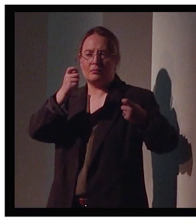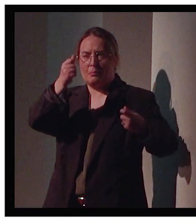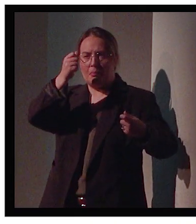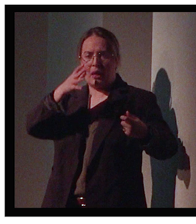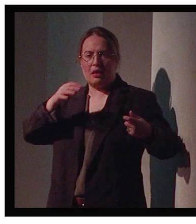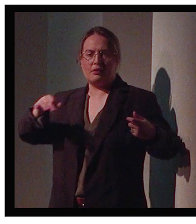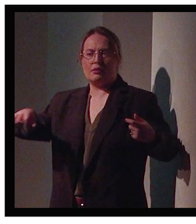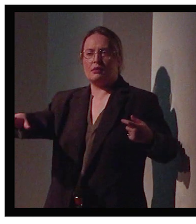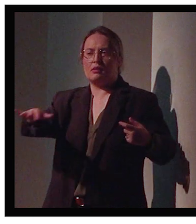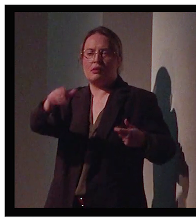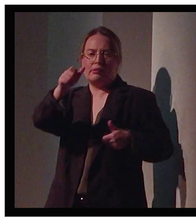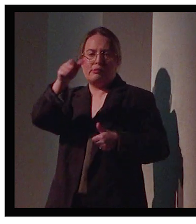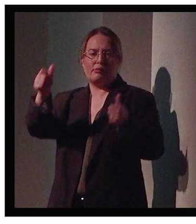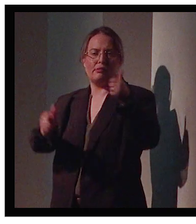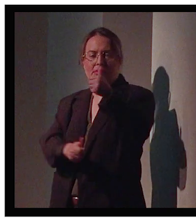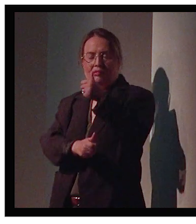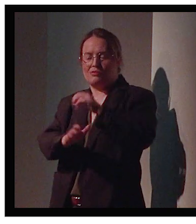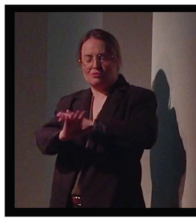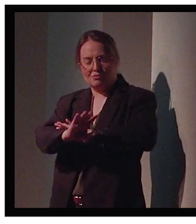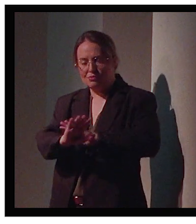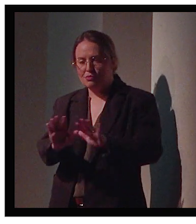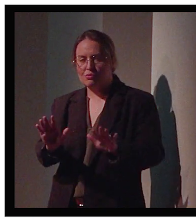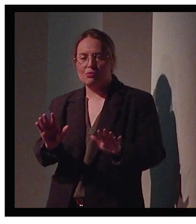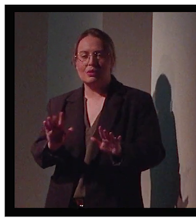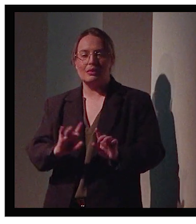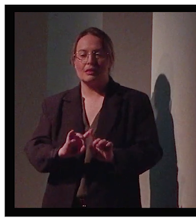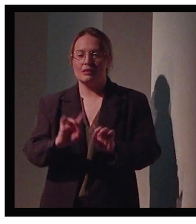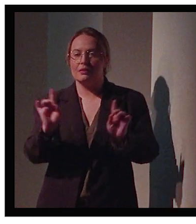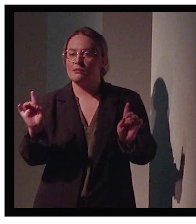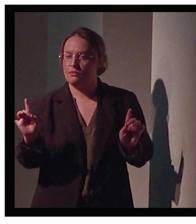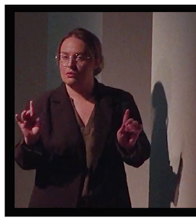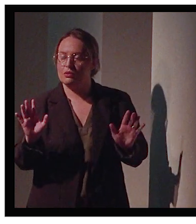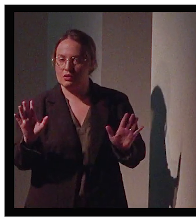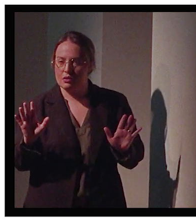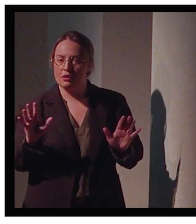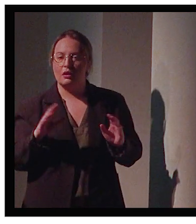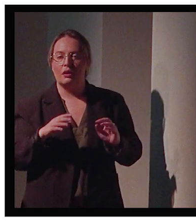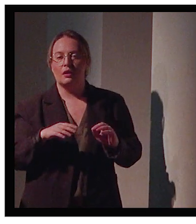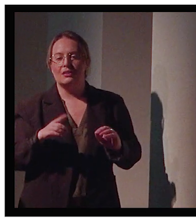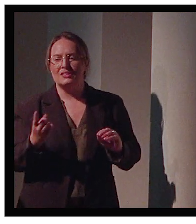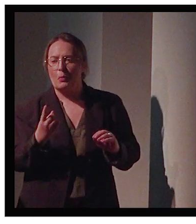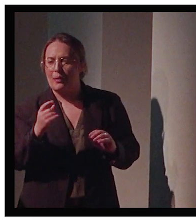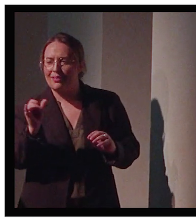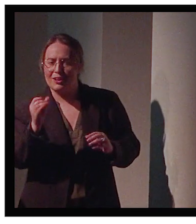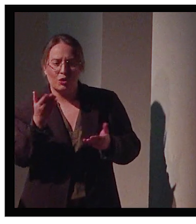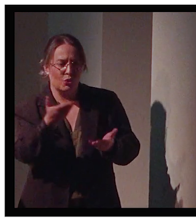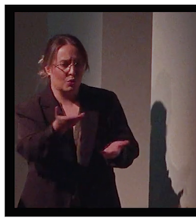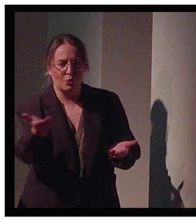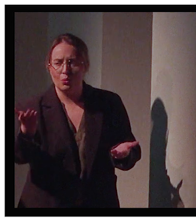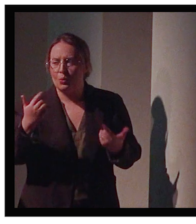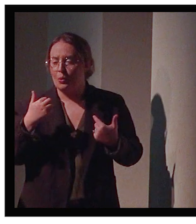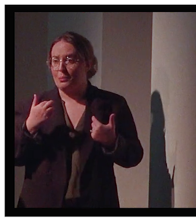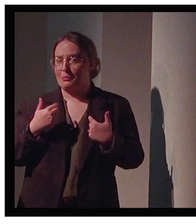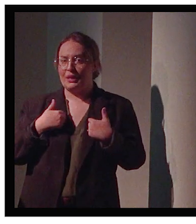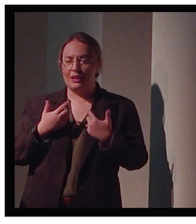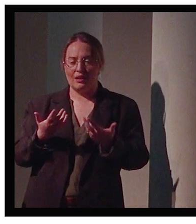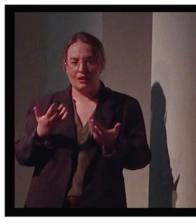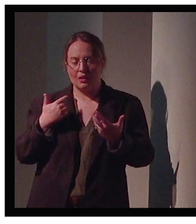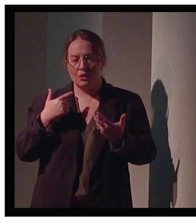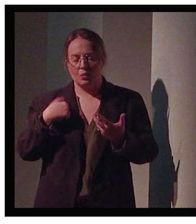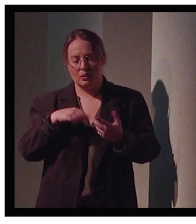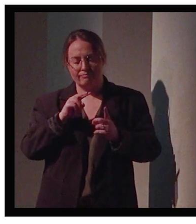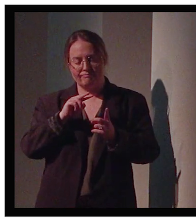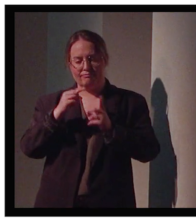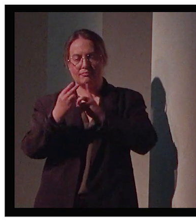notable historical figure that would have been prized by the academic system, but someone just like you or me in whom we can perceive